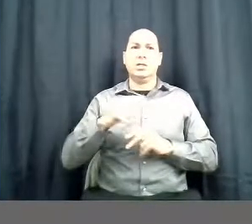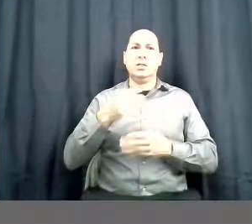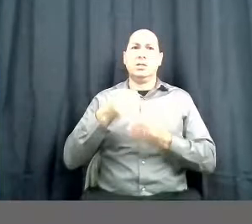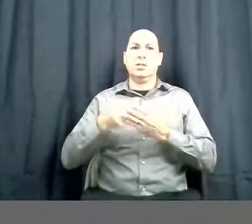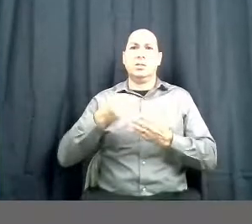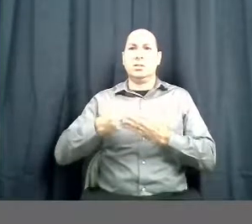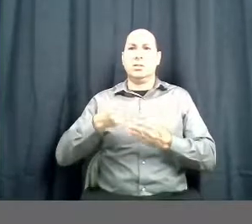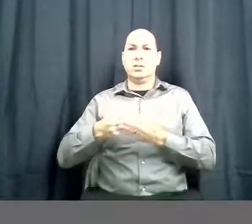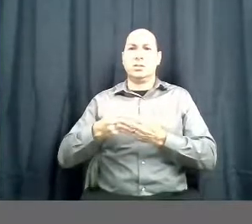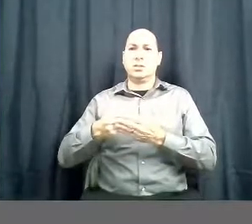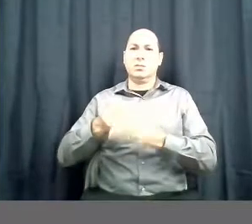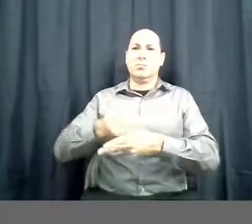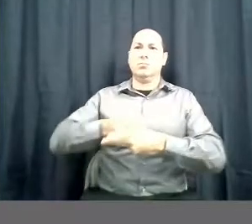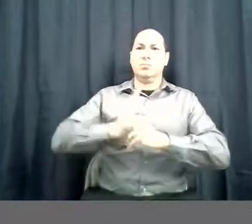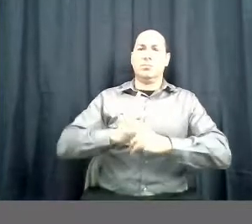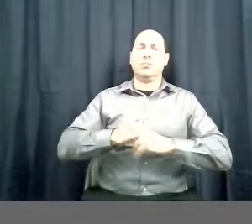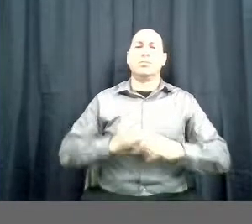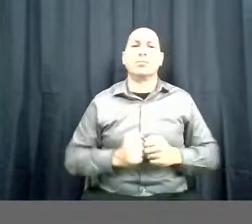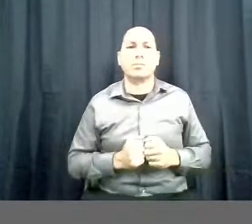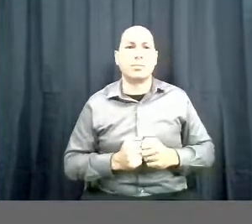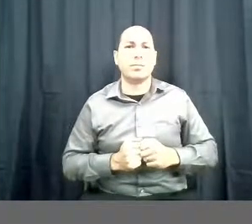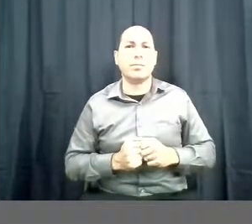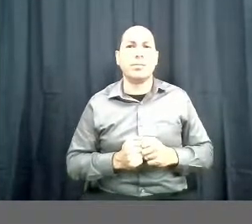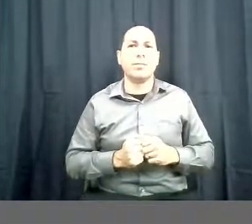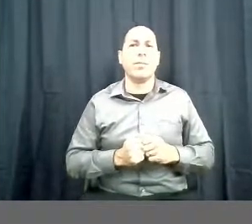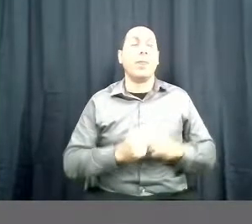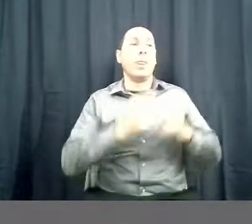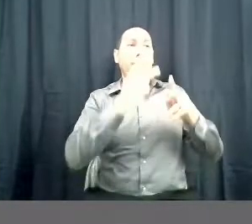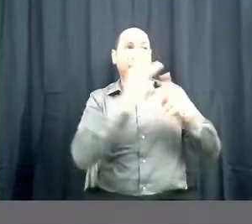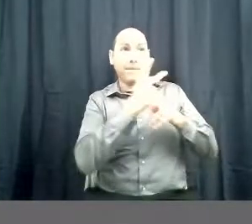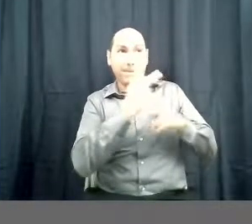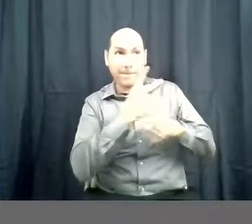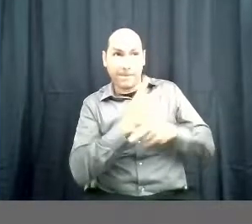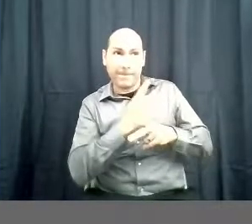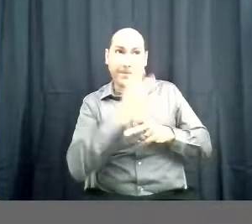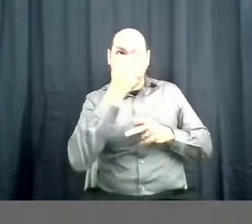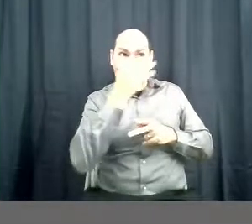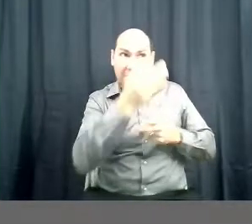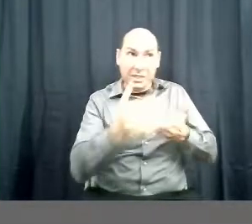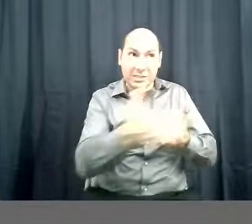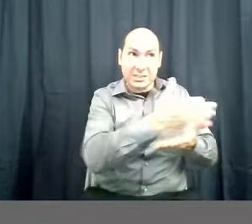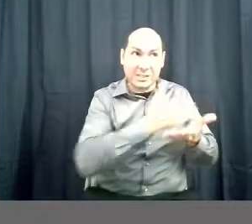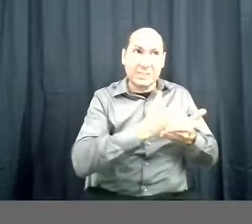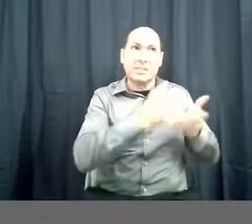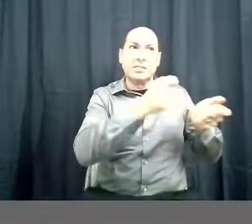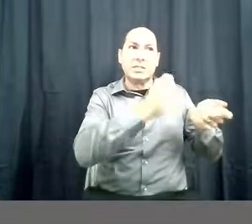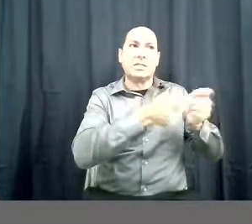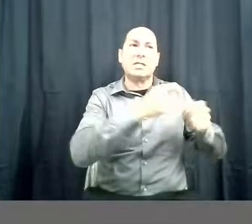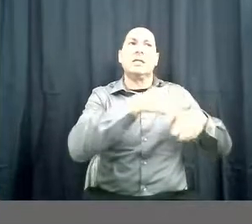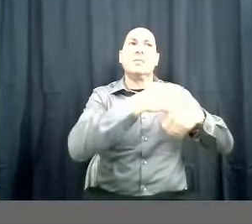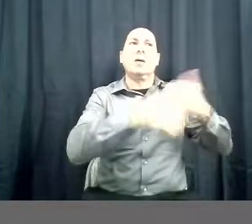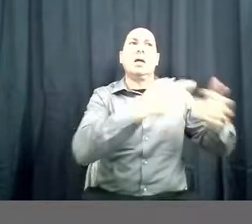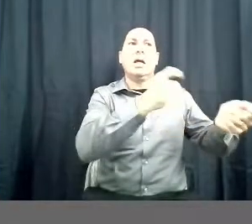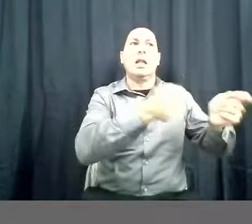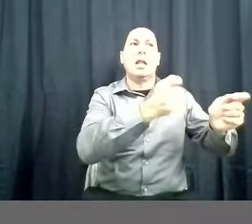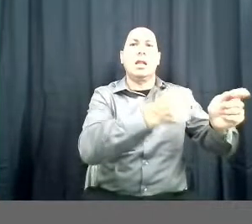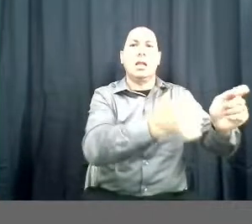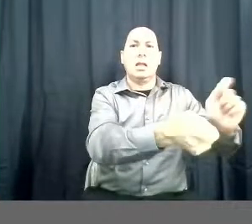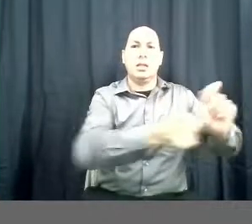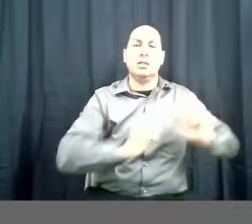Well, in terms of the forecast changing over time, I mean, there's outperformance and there's also underperformance on certain revenue streams as